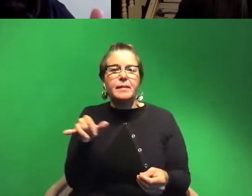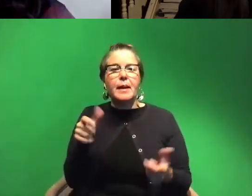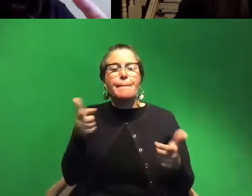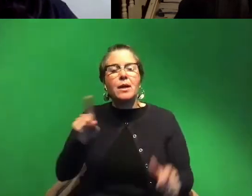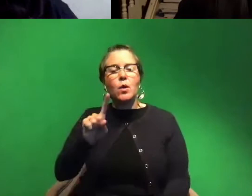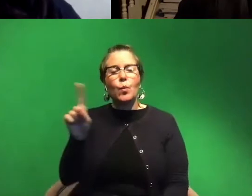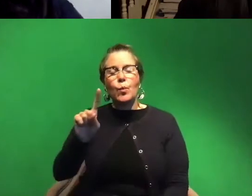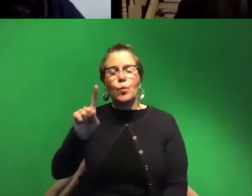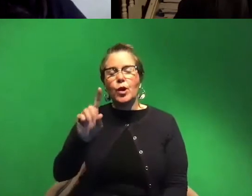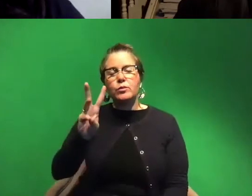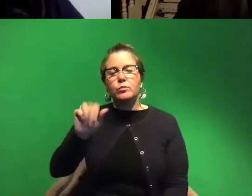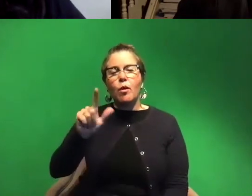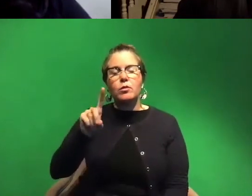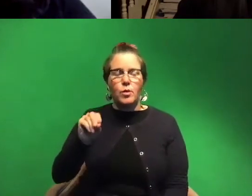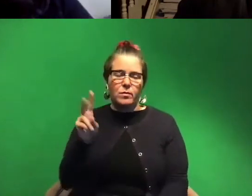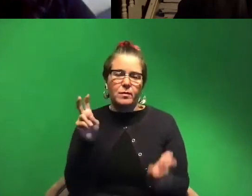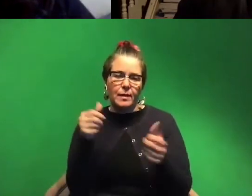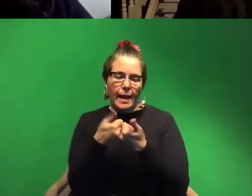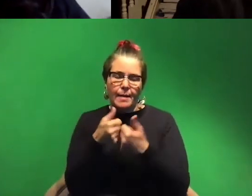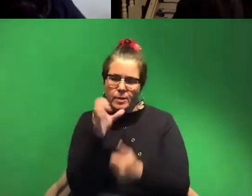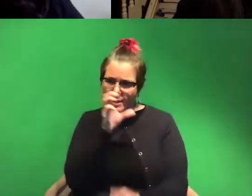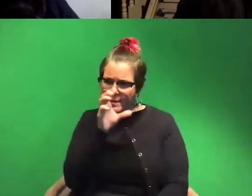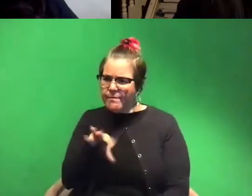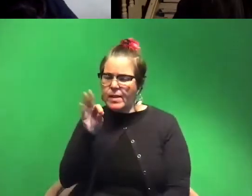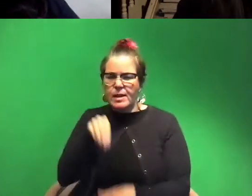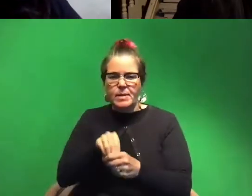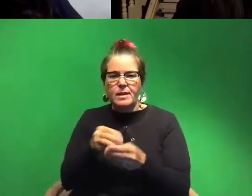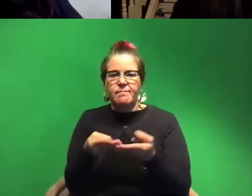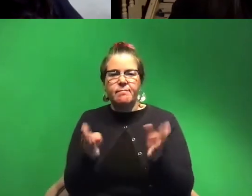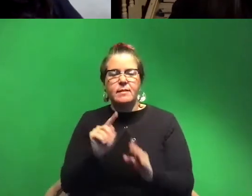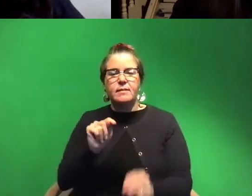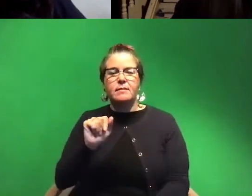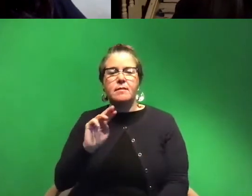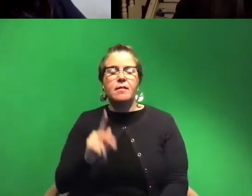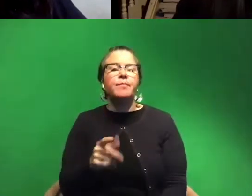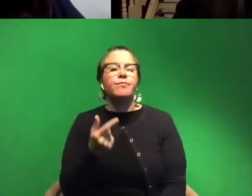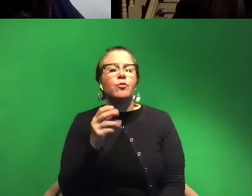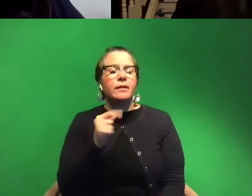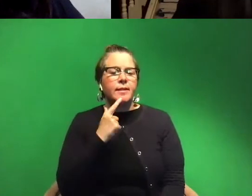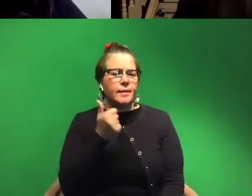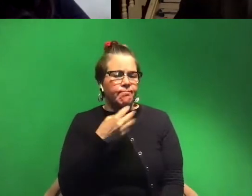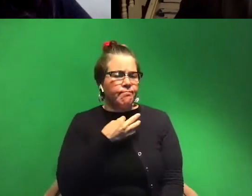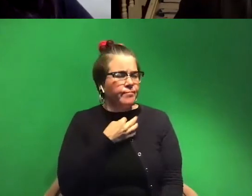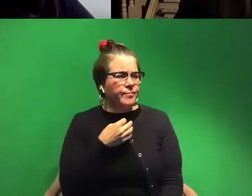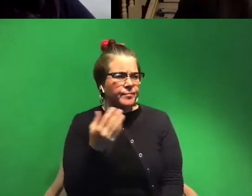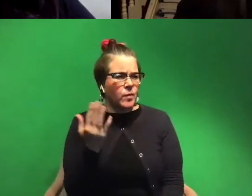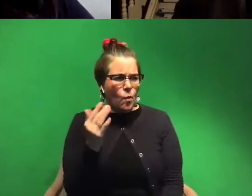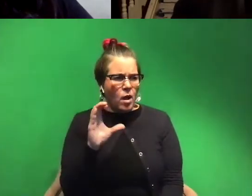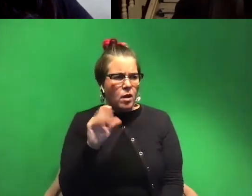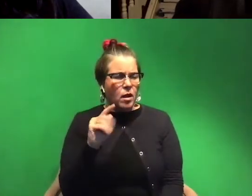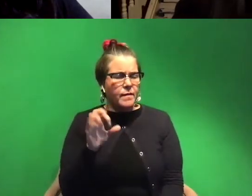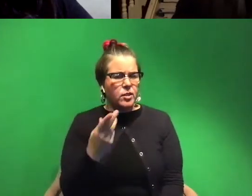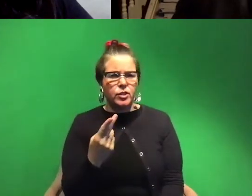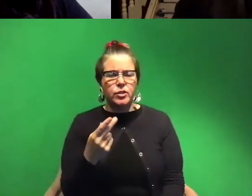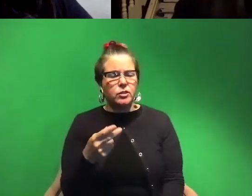Waldo game to find them in a tank. Right. So Grant, age 10, would like to know, why are cuttlefish such couch